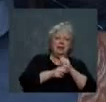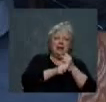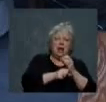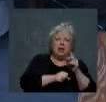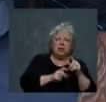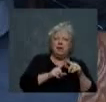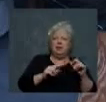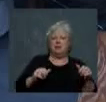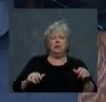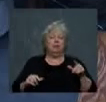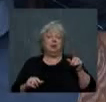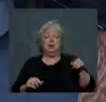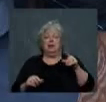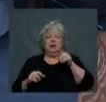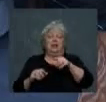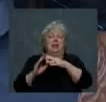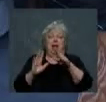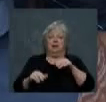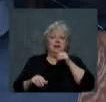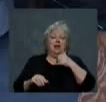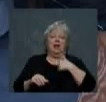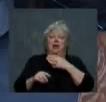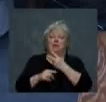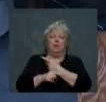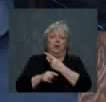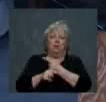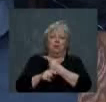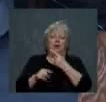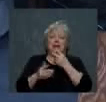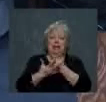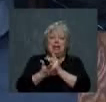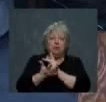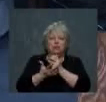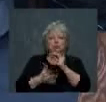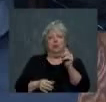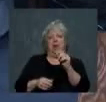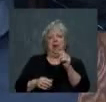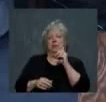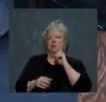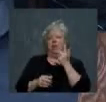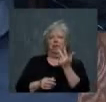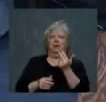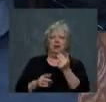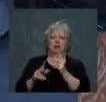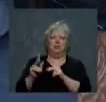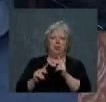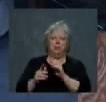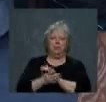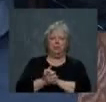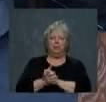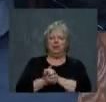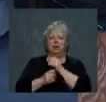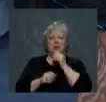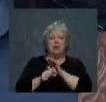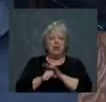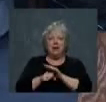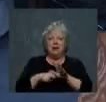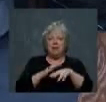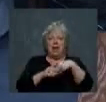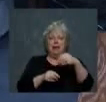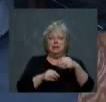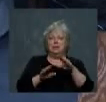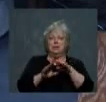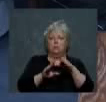proper kitchen or bathroom facilities for 13 people. The lack of sufficient exits presents a safety